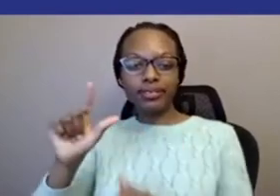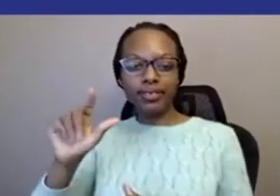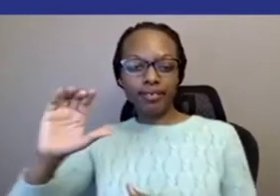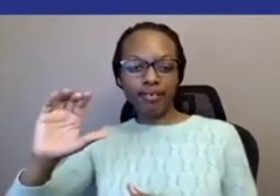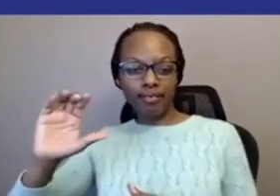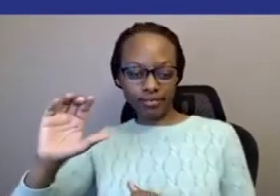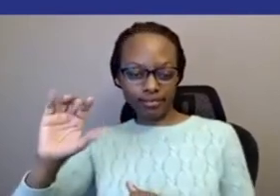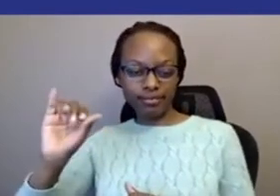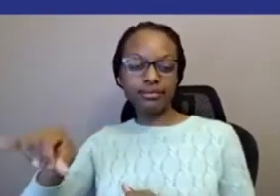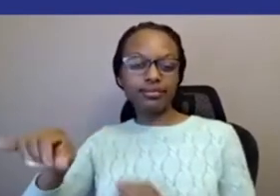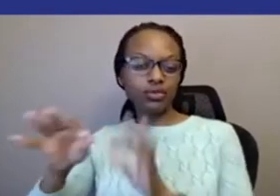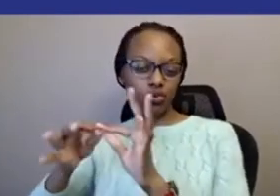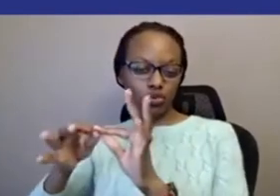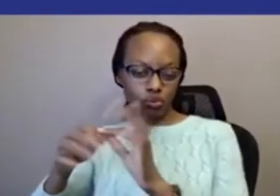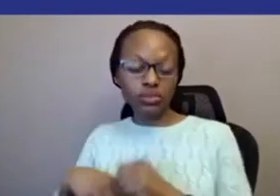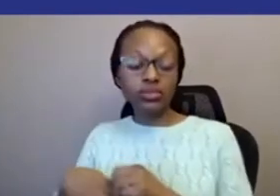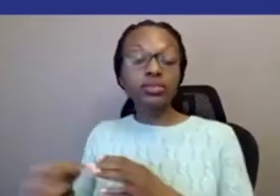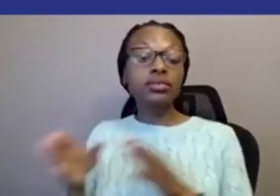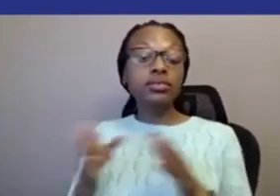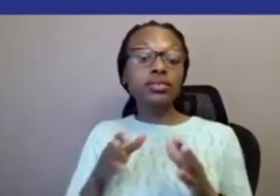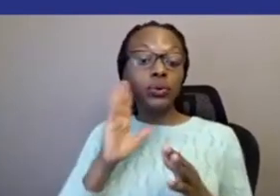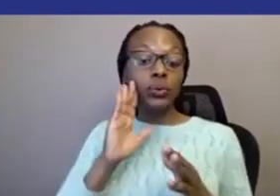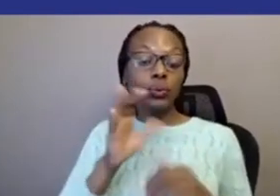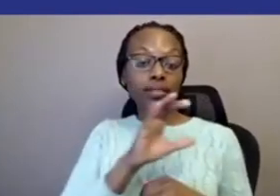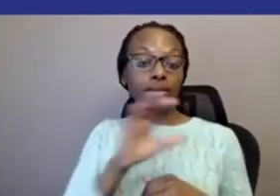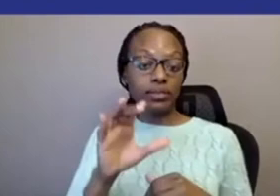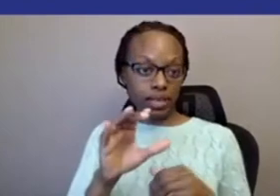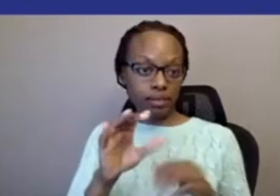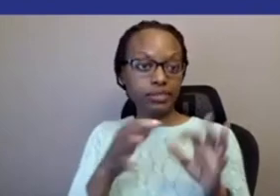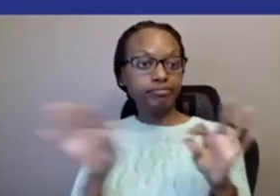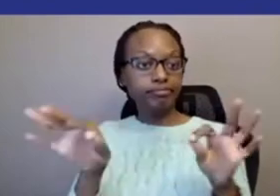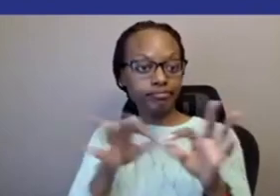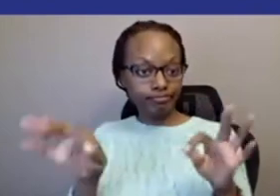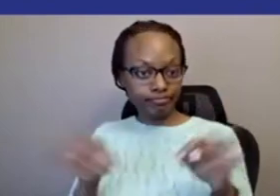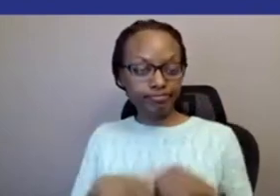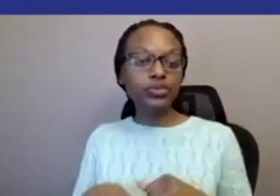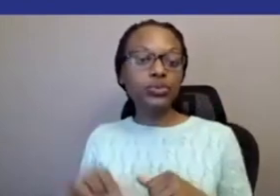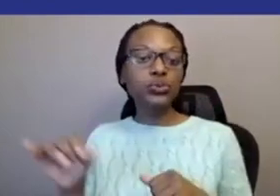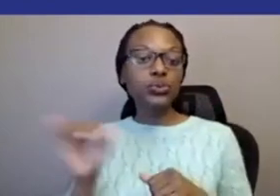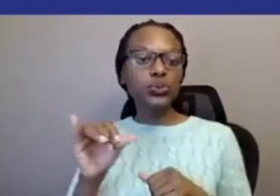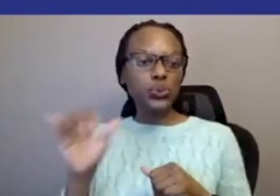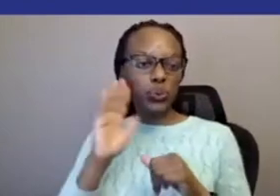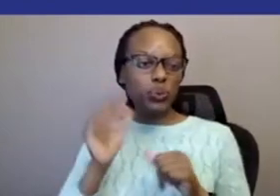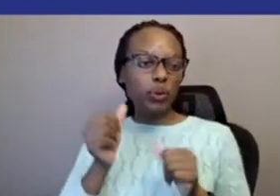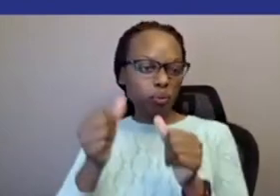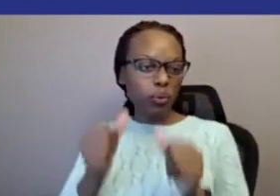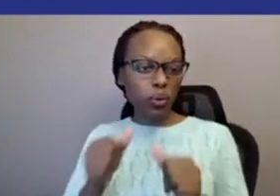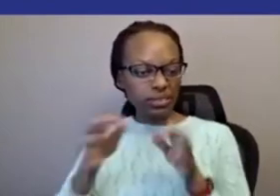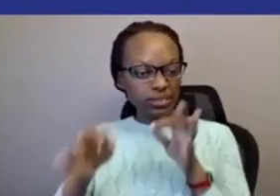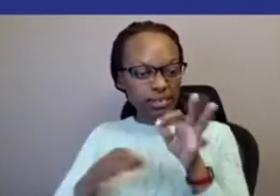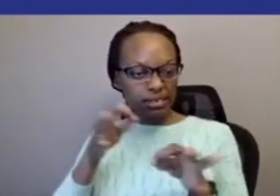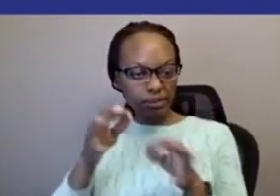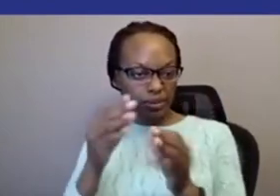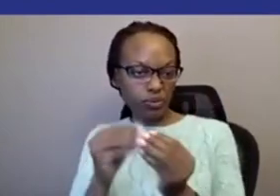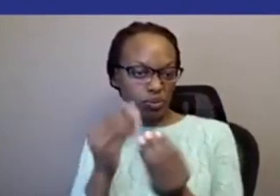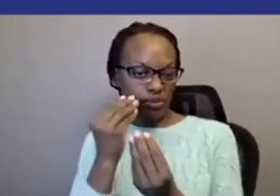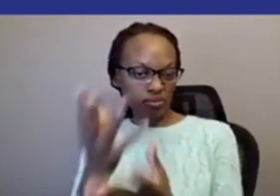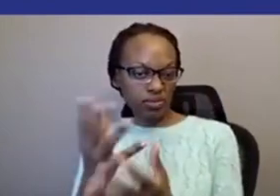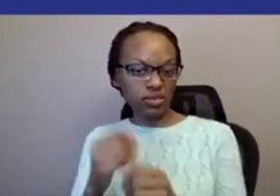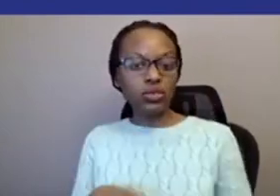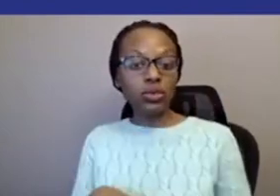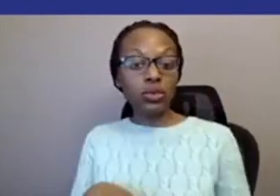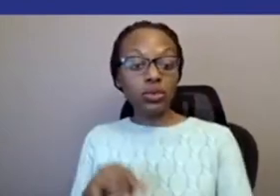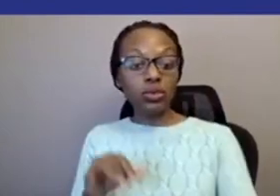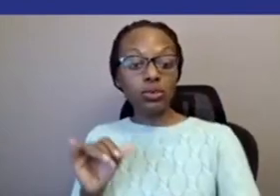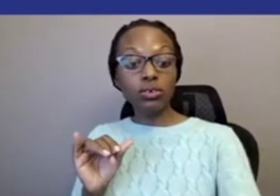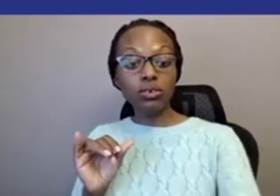session. We will also post speaker information in the description below. And under the speakers module on the left side of your HOVA app, or